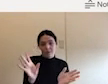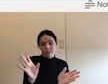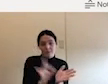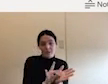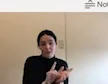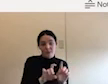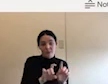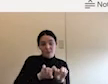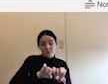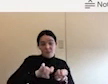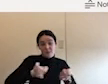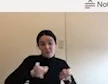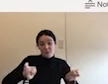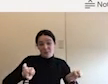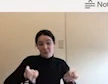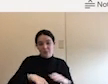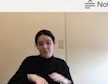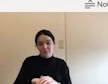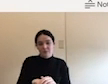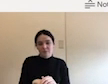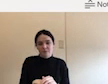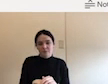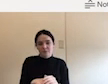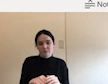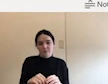out.